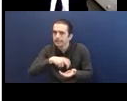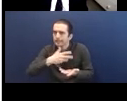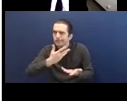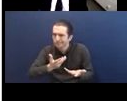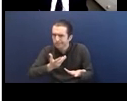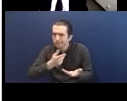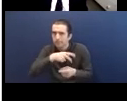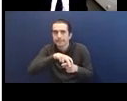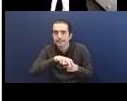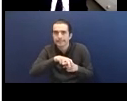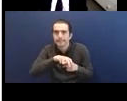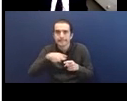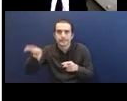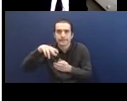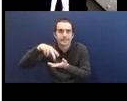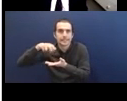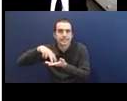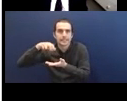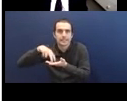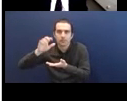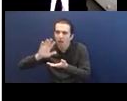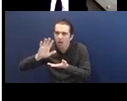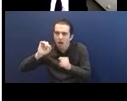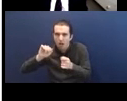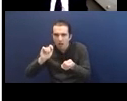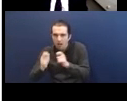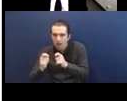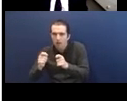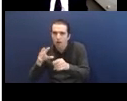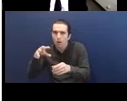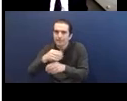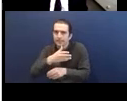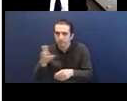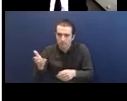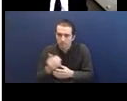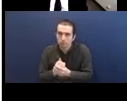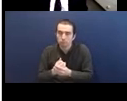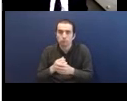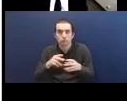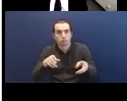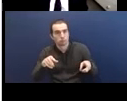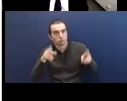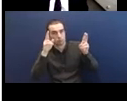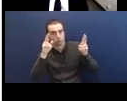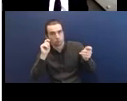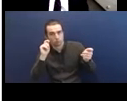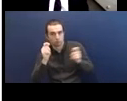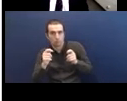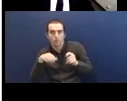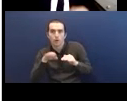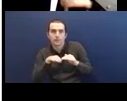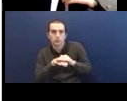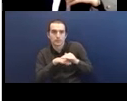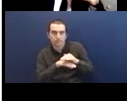Make sure the playground is even and accessible to all learners. Possibly more funding to provide additional support.